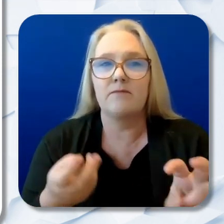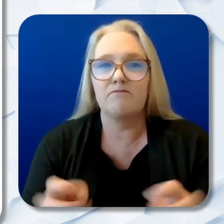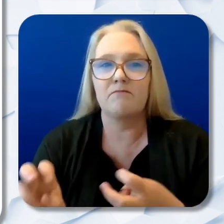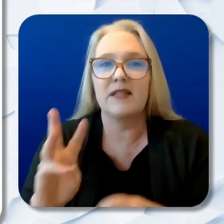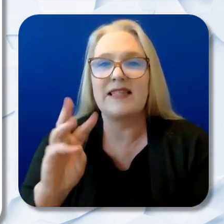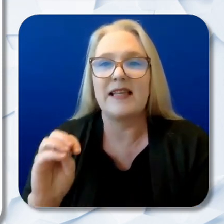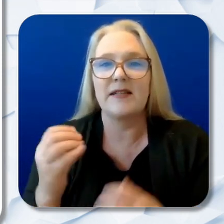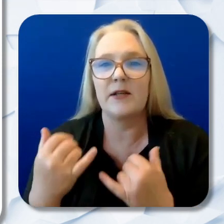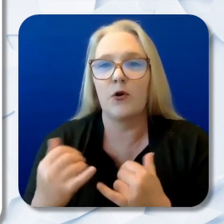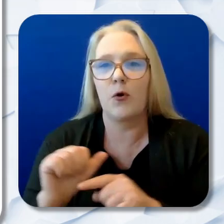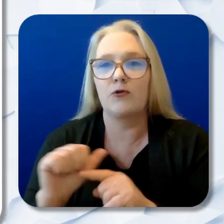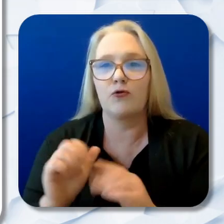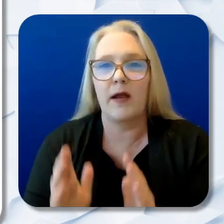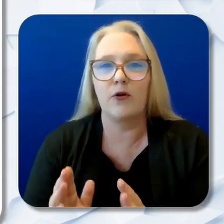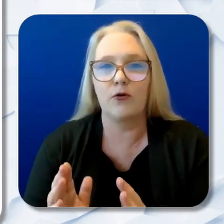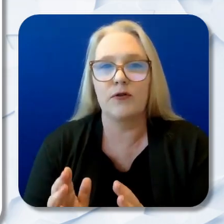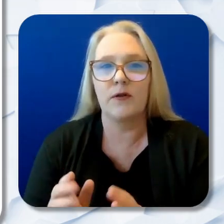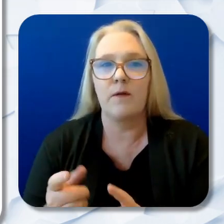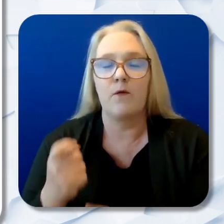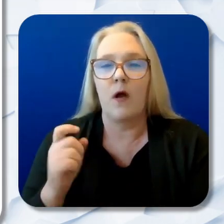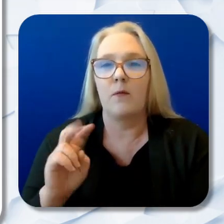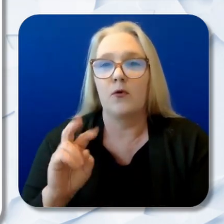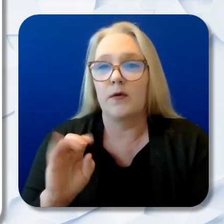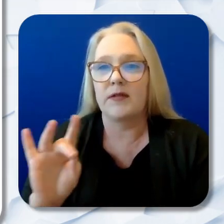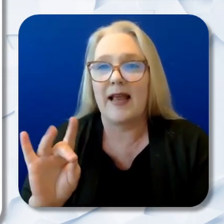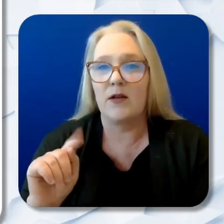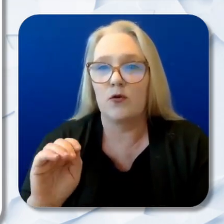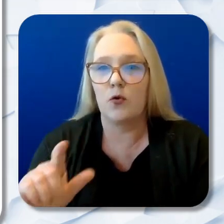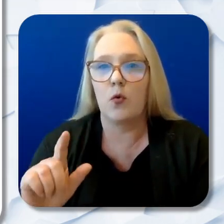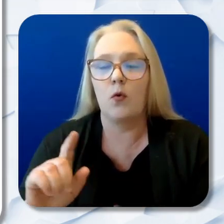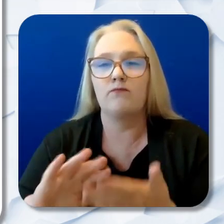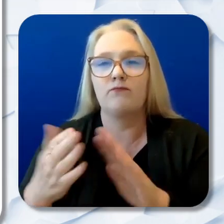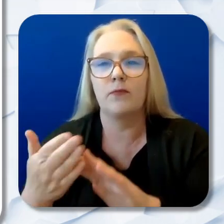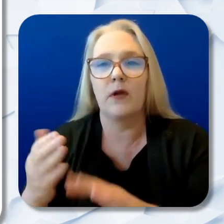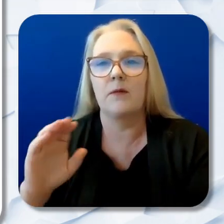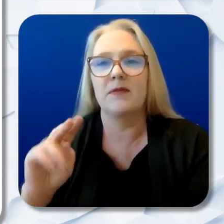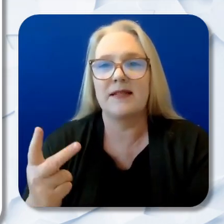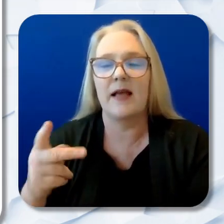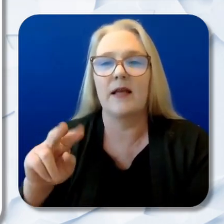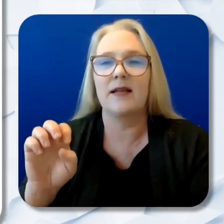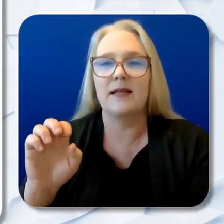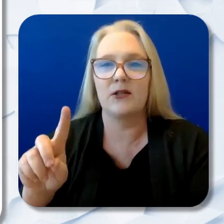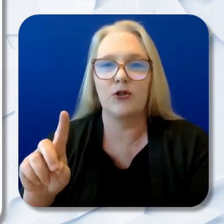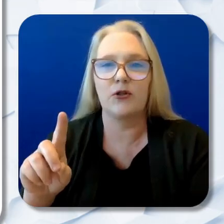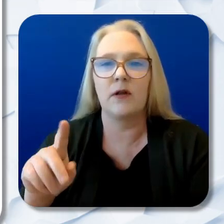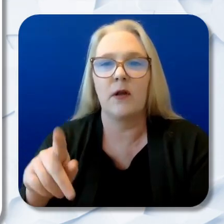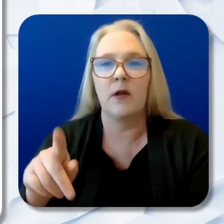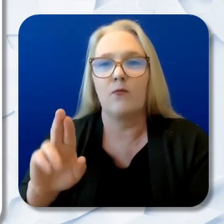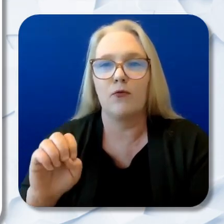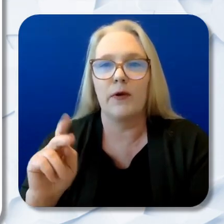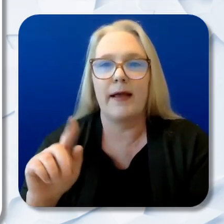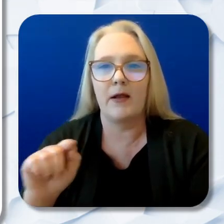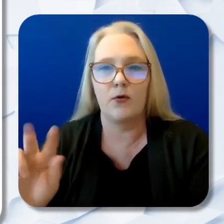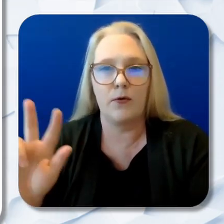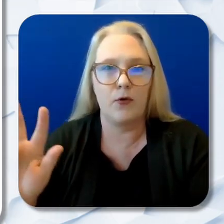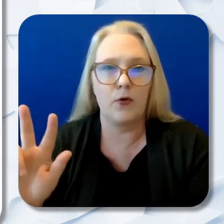current trainers from the Class 2008 tool to the Class Second Edition pre-K to third tool. This began at